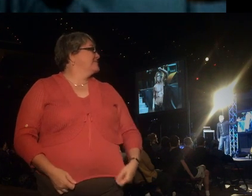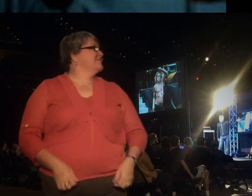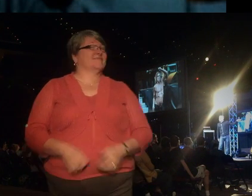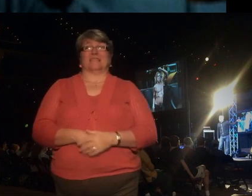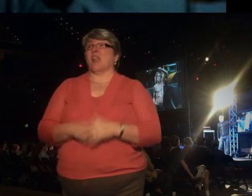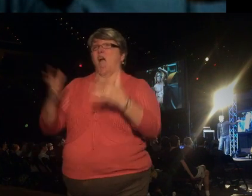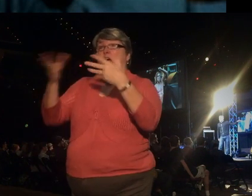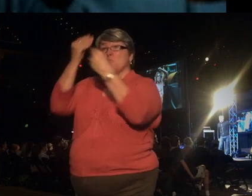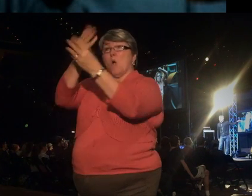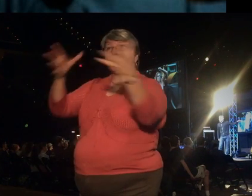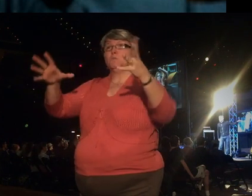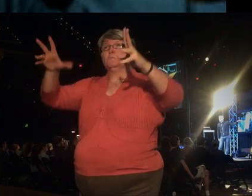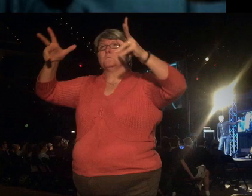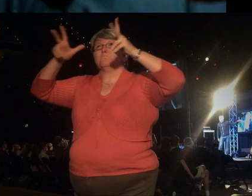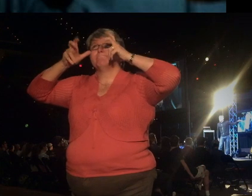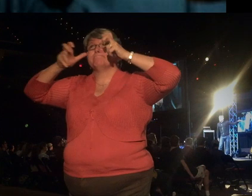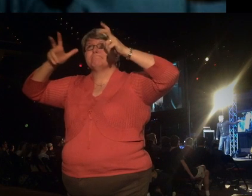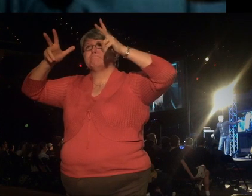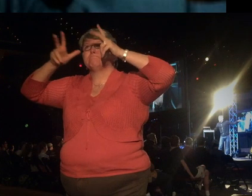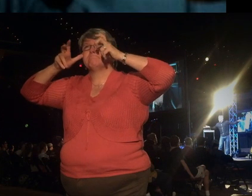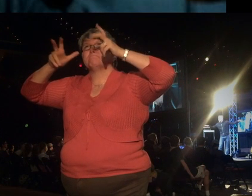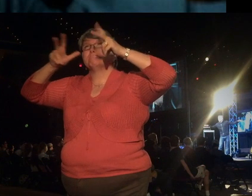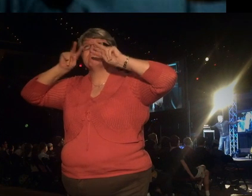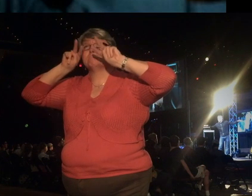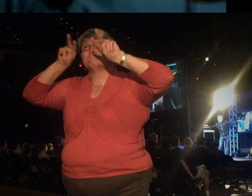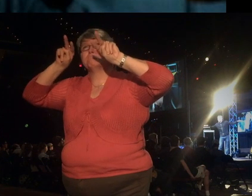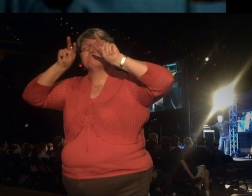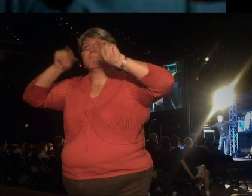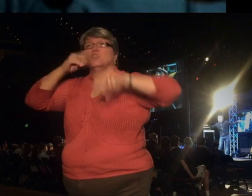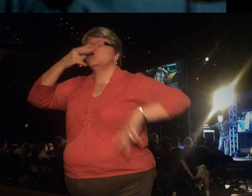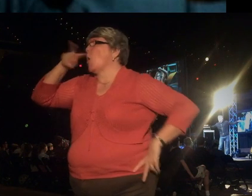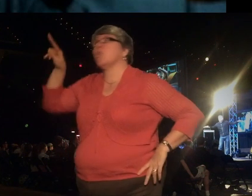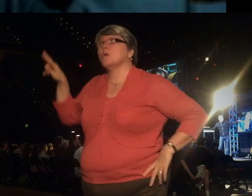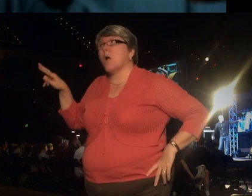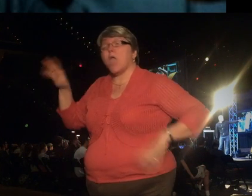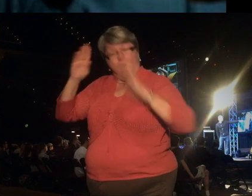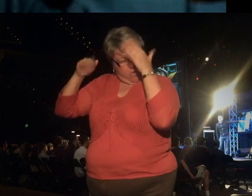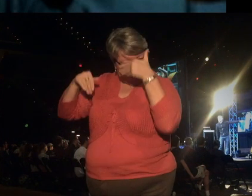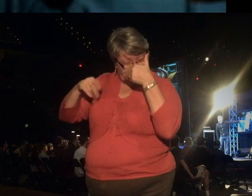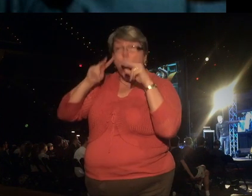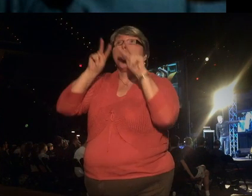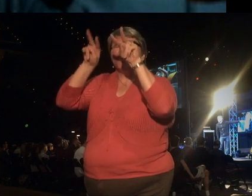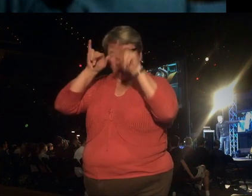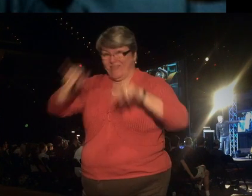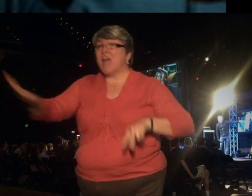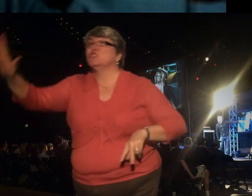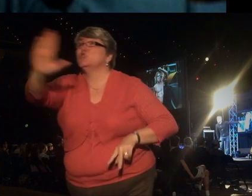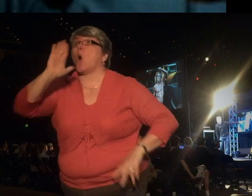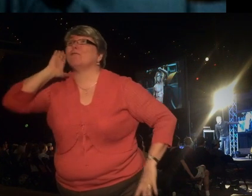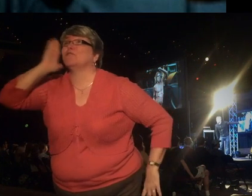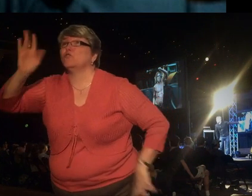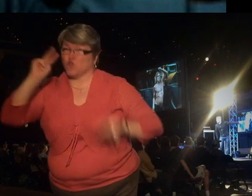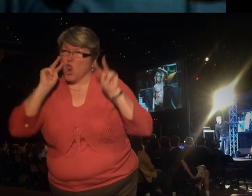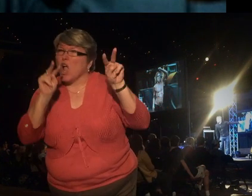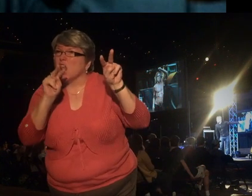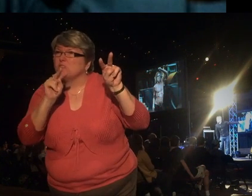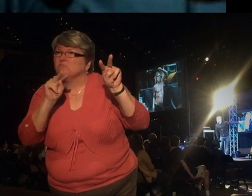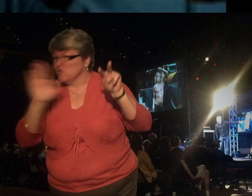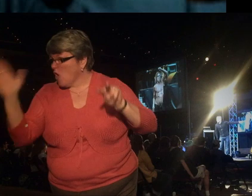And I want you to drink it in, ladies. Don't look away. Don't. This is your future. Look at